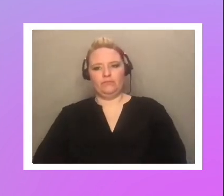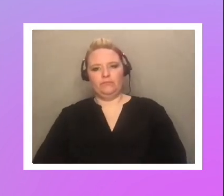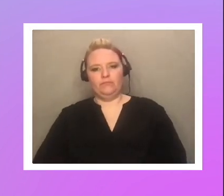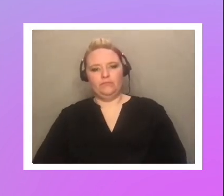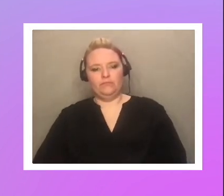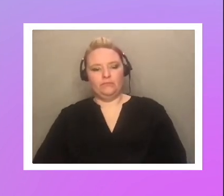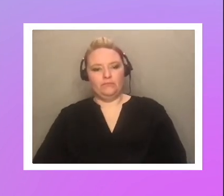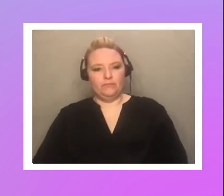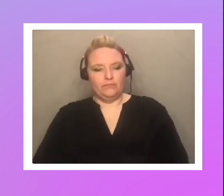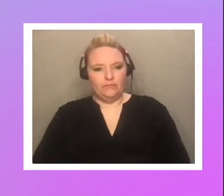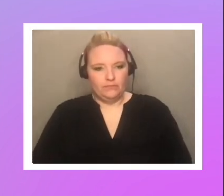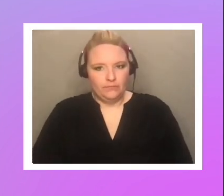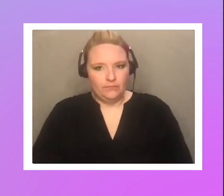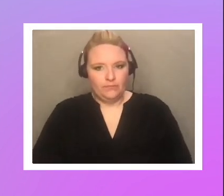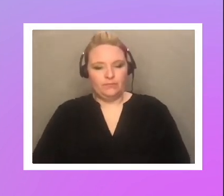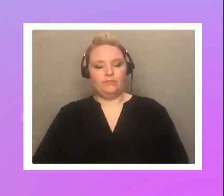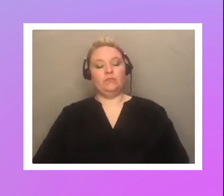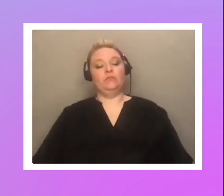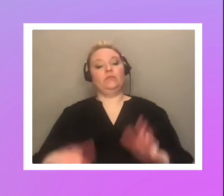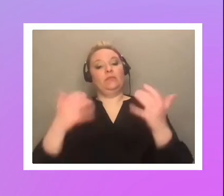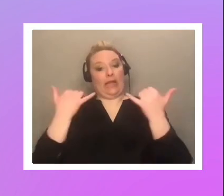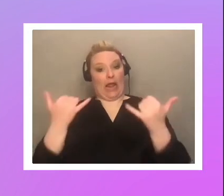So with all of that,